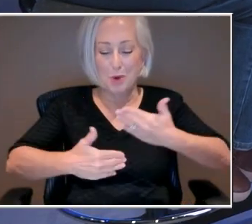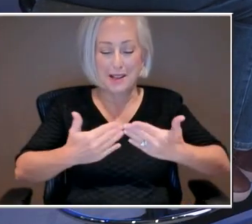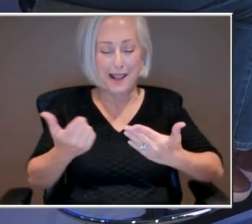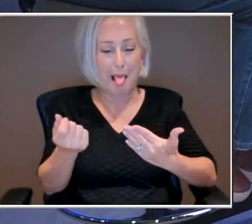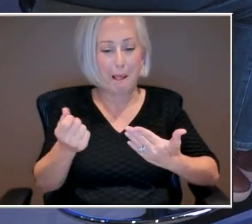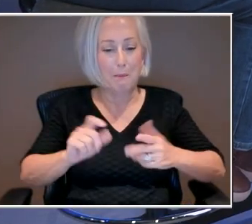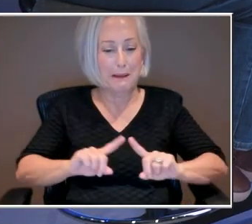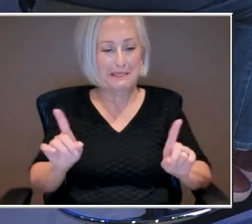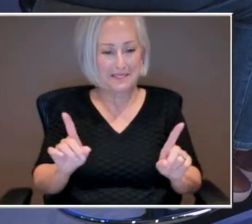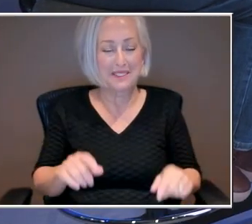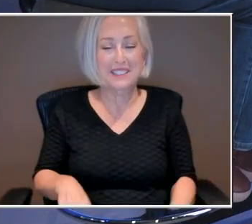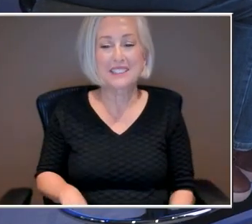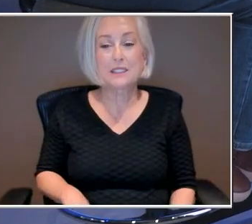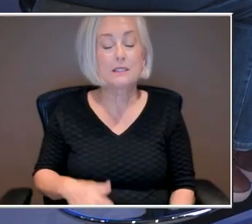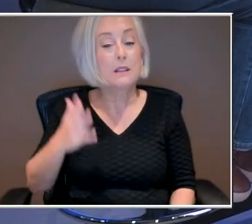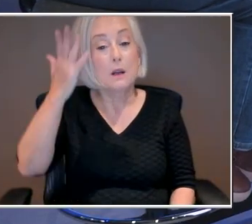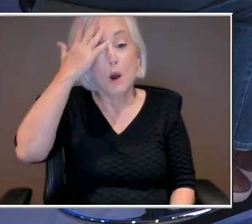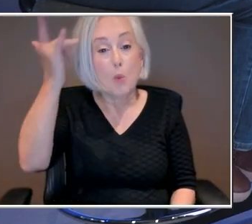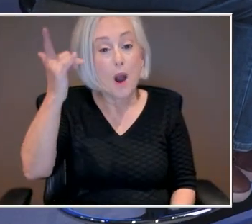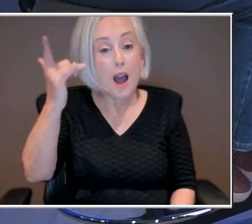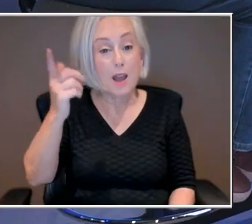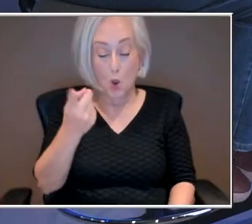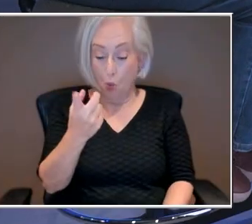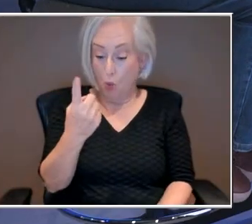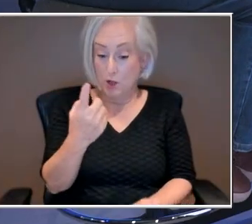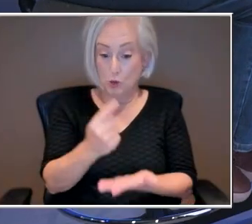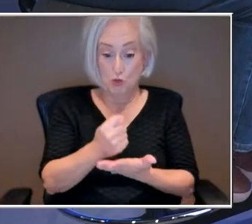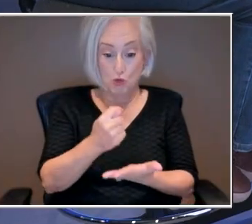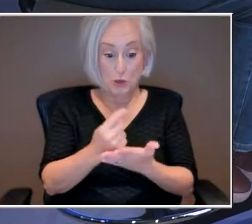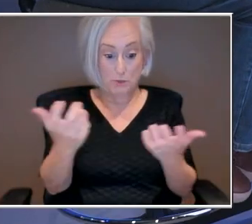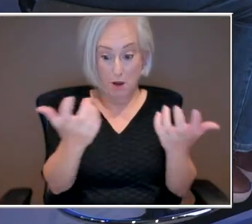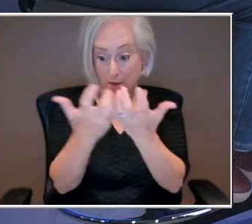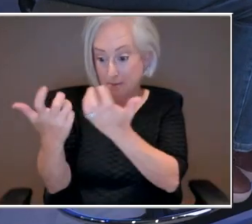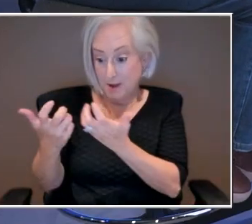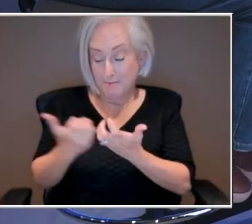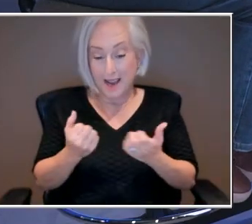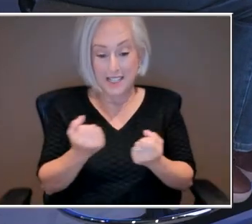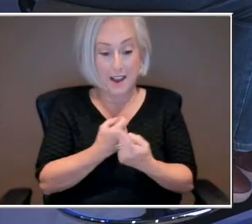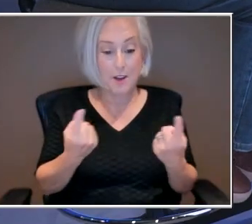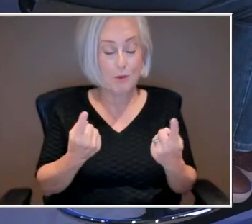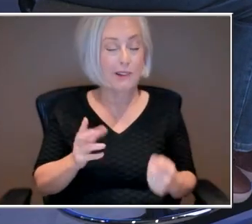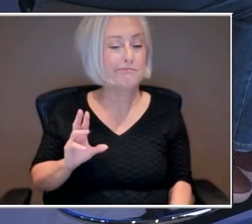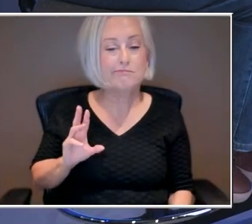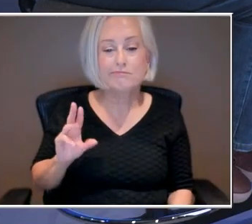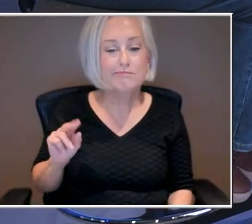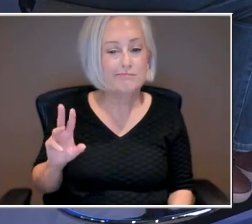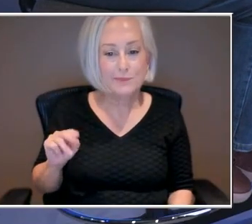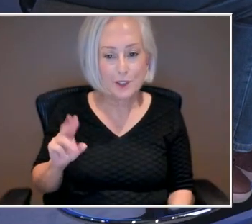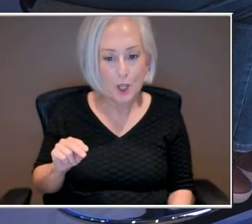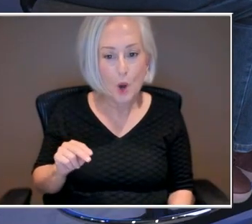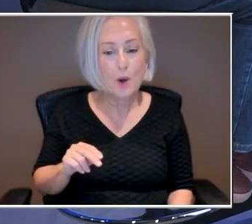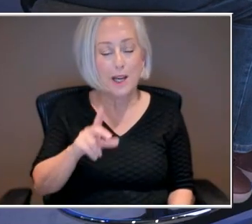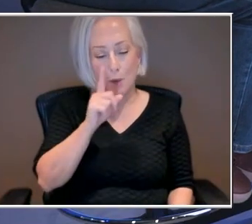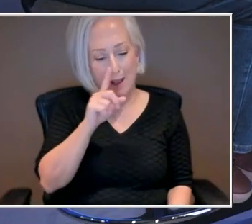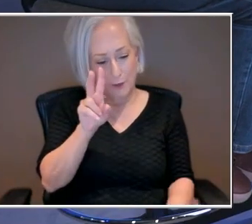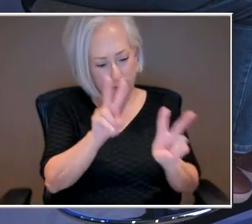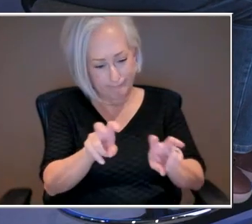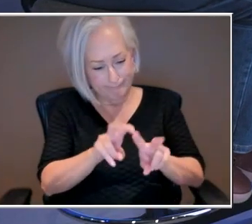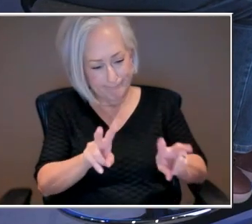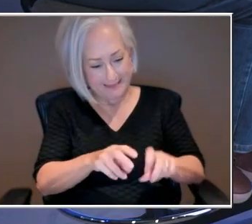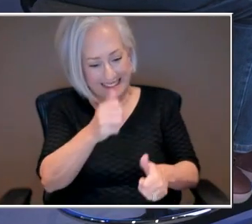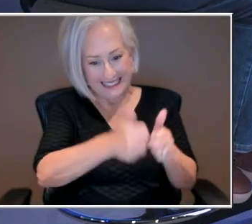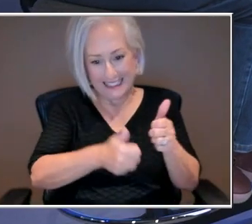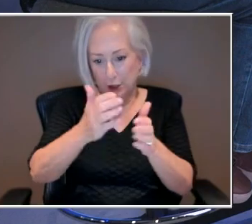mean, again, it's not one size fits all, right? I mean, everybody is looked at and exactly the same end result, but two